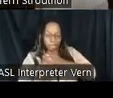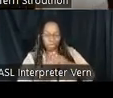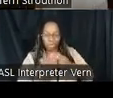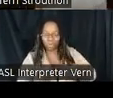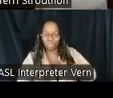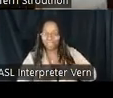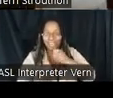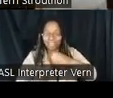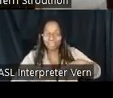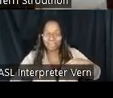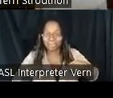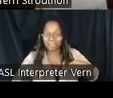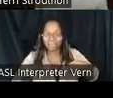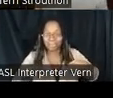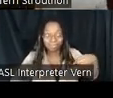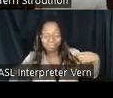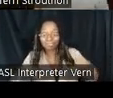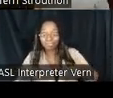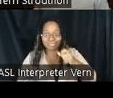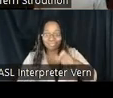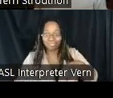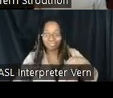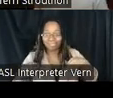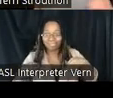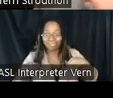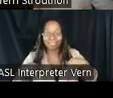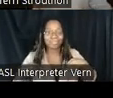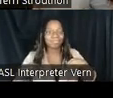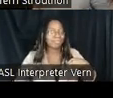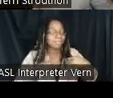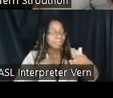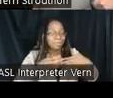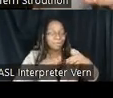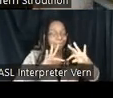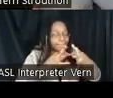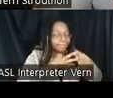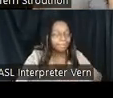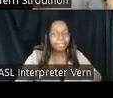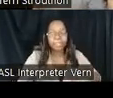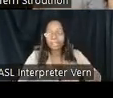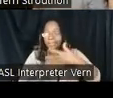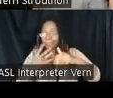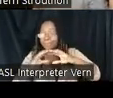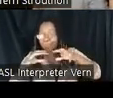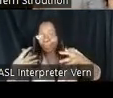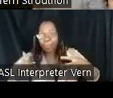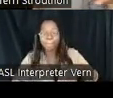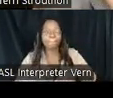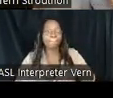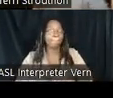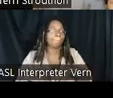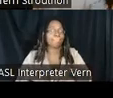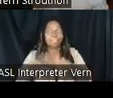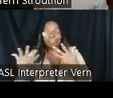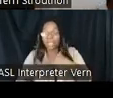chosen attachment over authenticity. Whatever attachment in our family, attachment in our social group, attachment in our intellectual